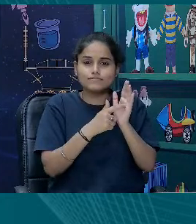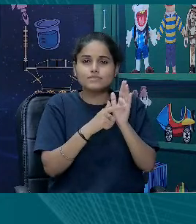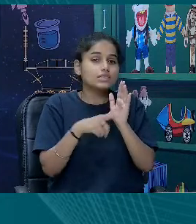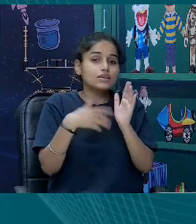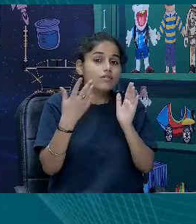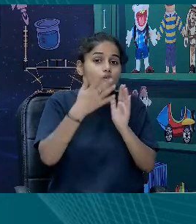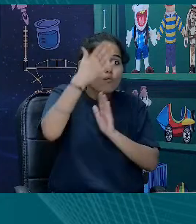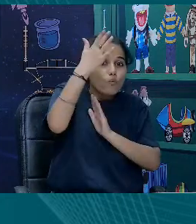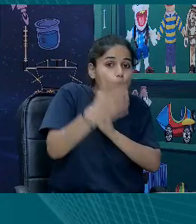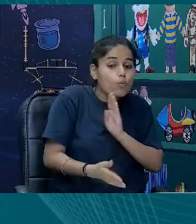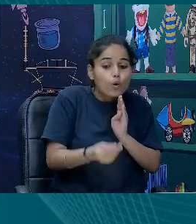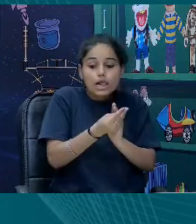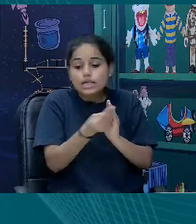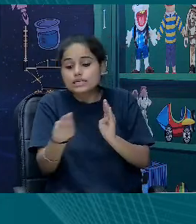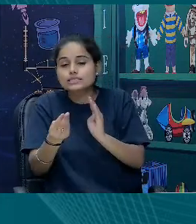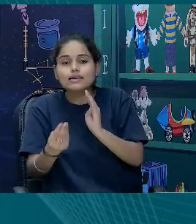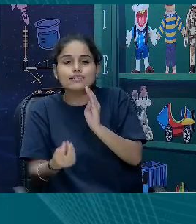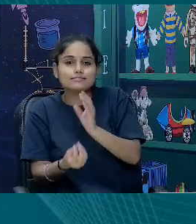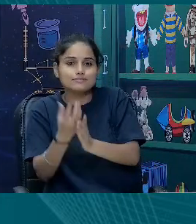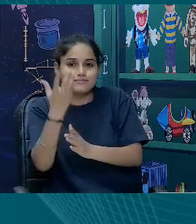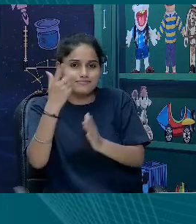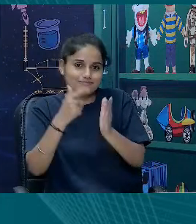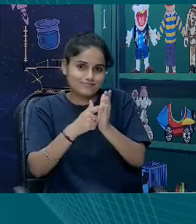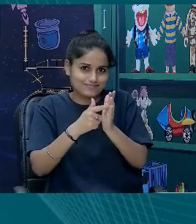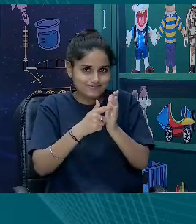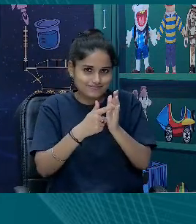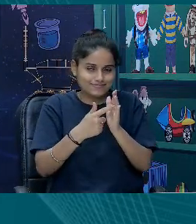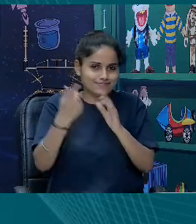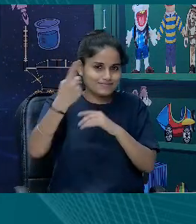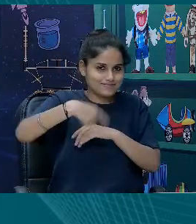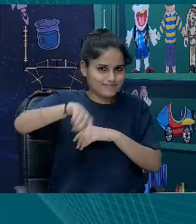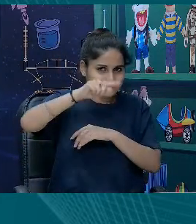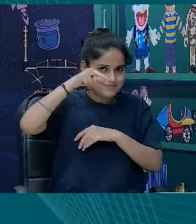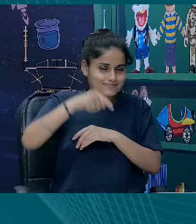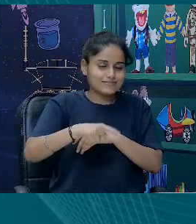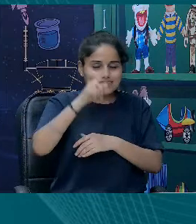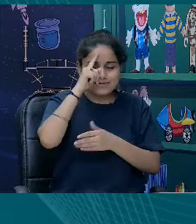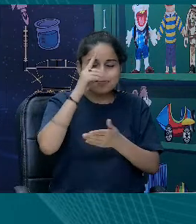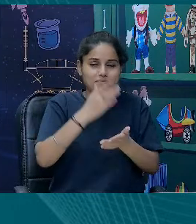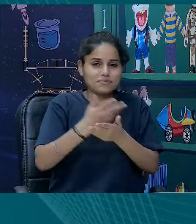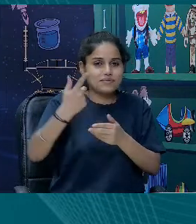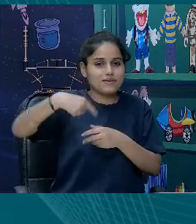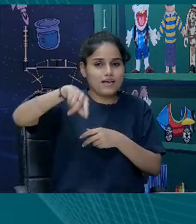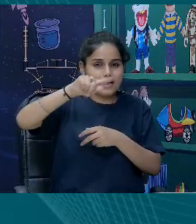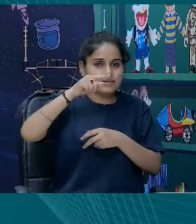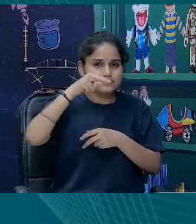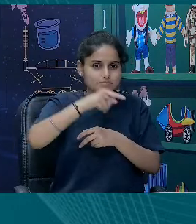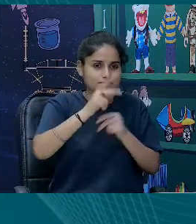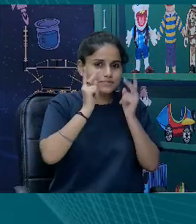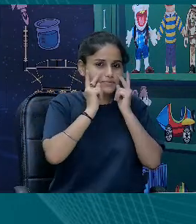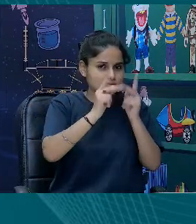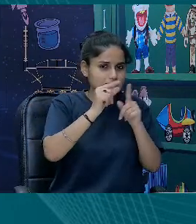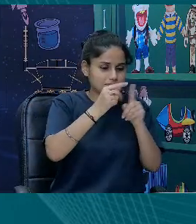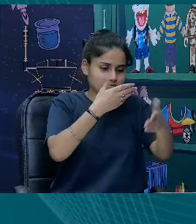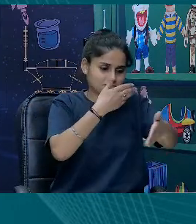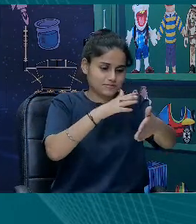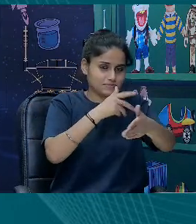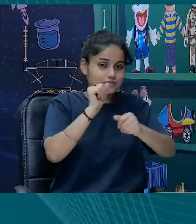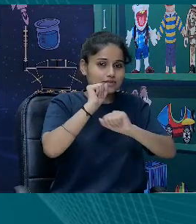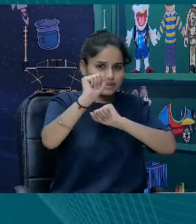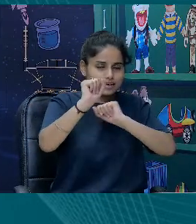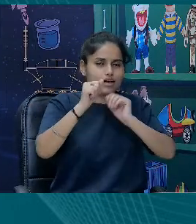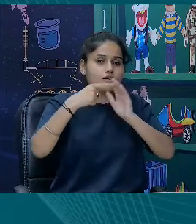against the wall. So students, now I believe you are able to recite the poem on